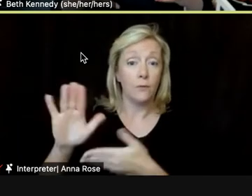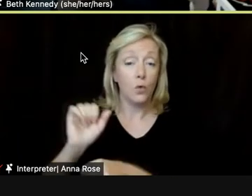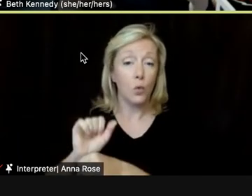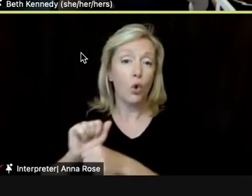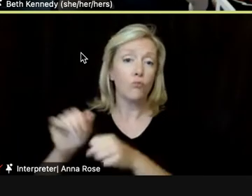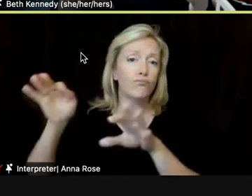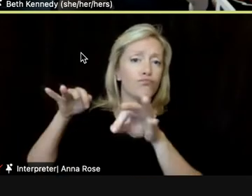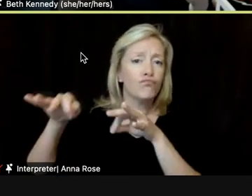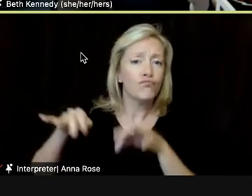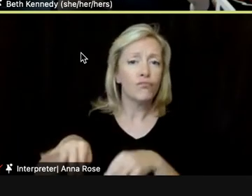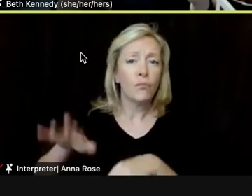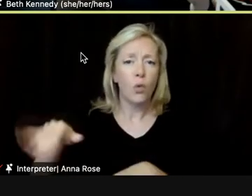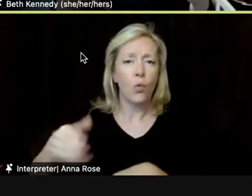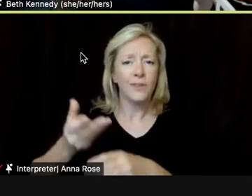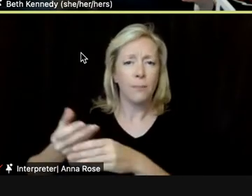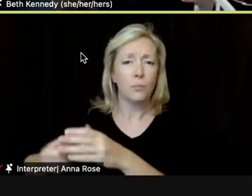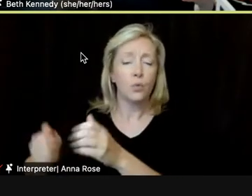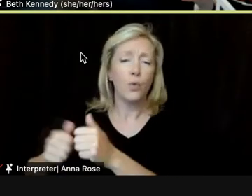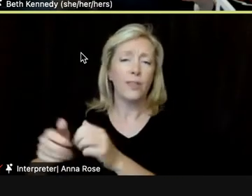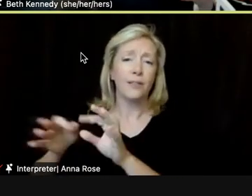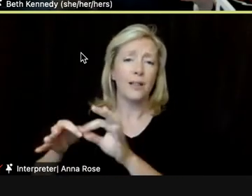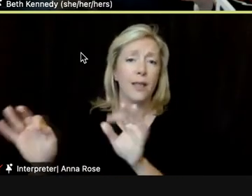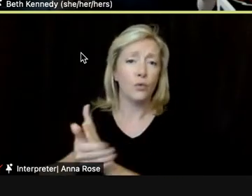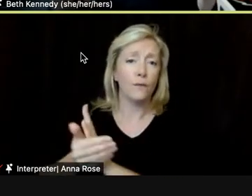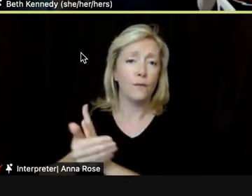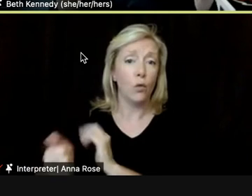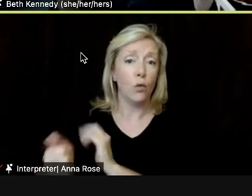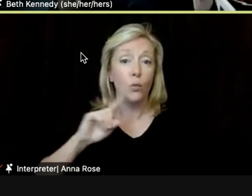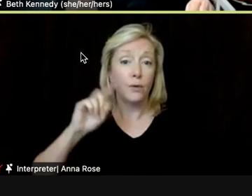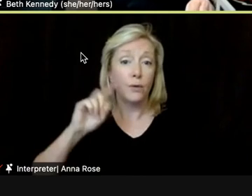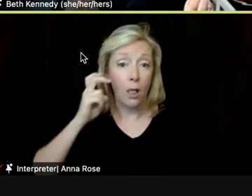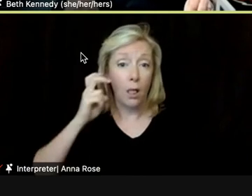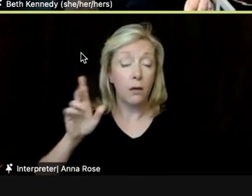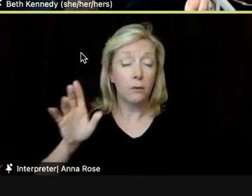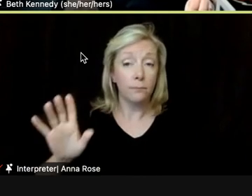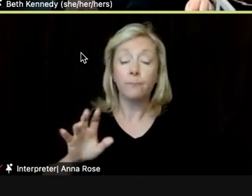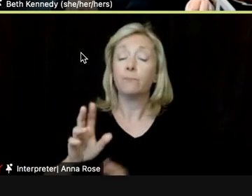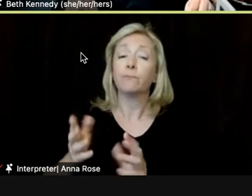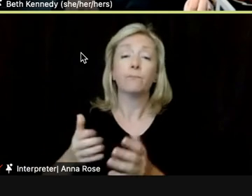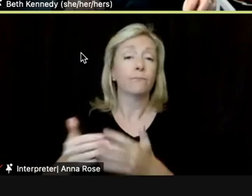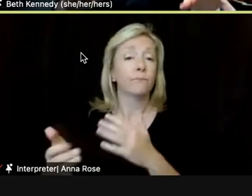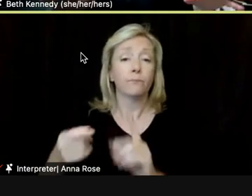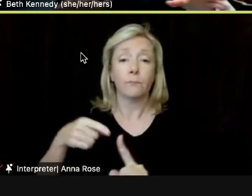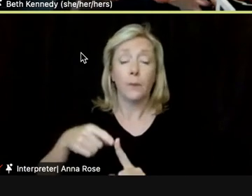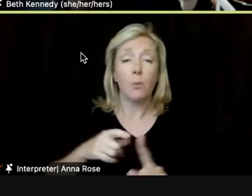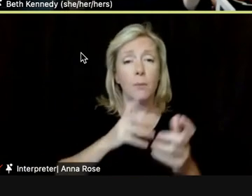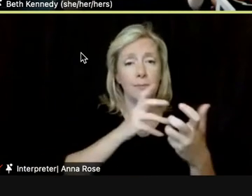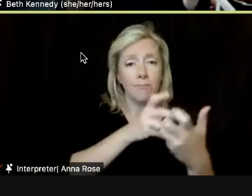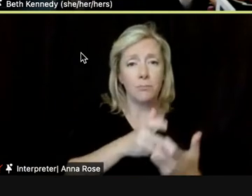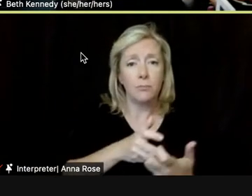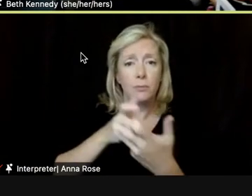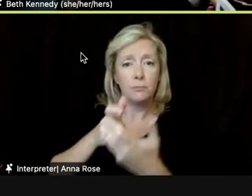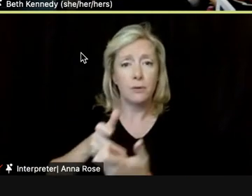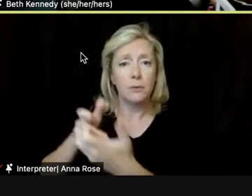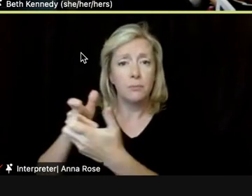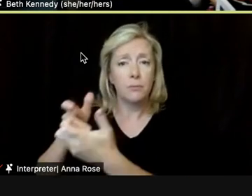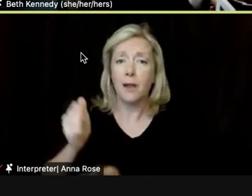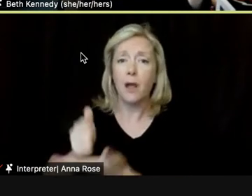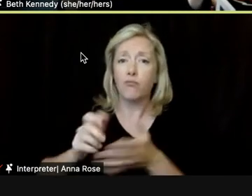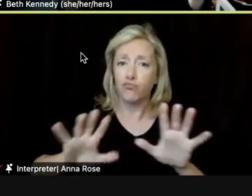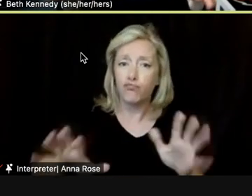And so we need to meet the person where they are at and help them